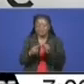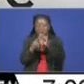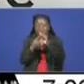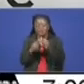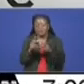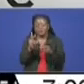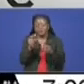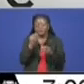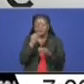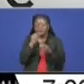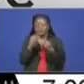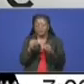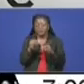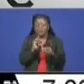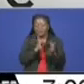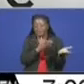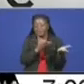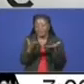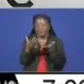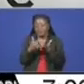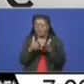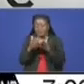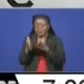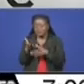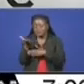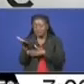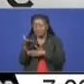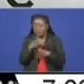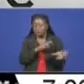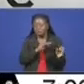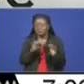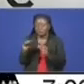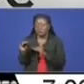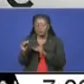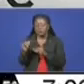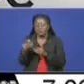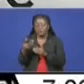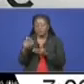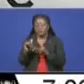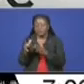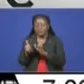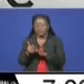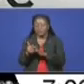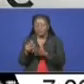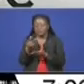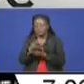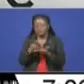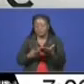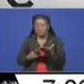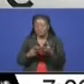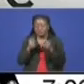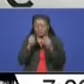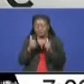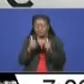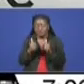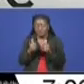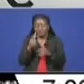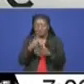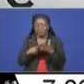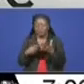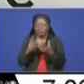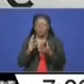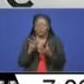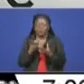had them remove the prices right away. So what we did during the hurricane was deter a lot